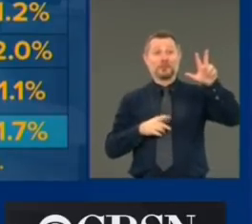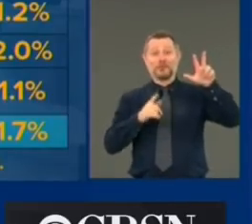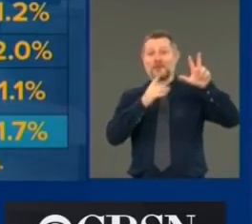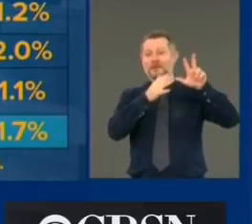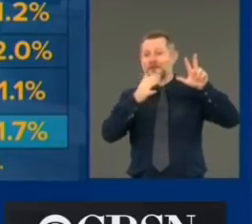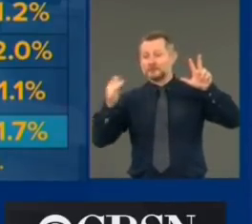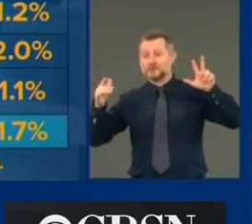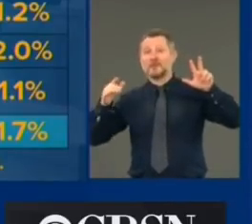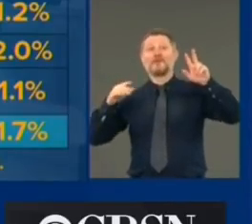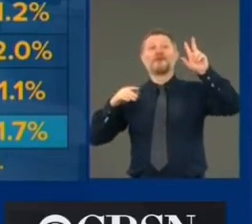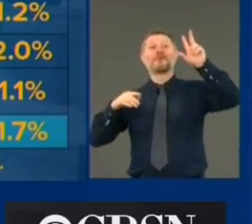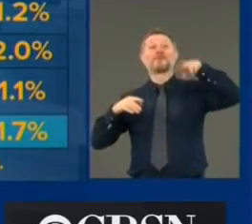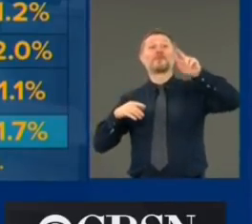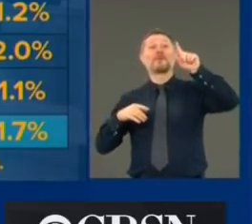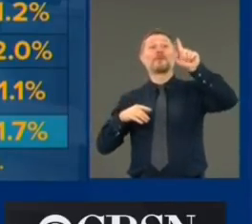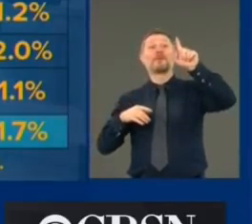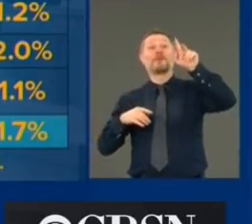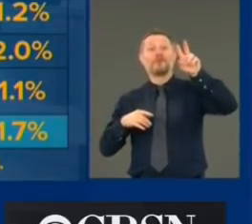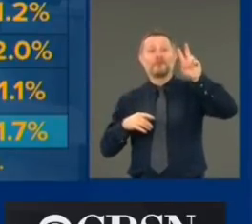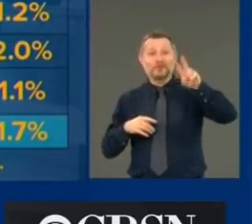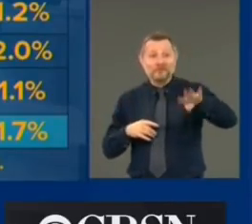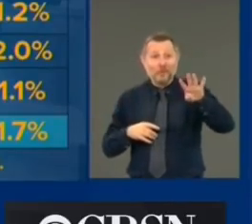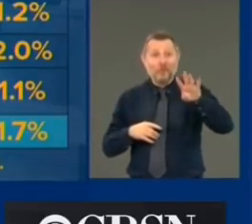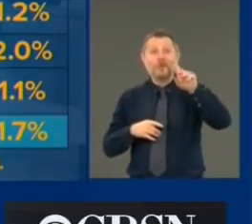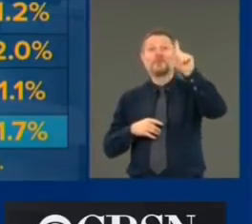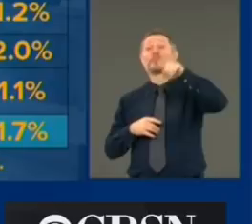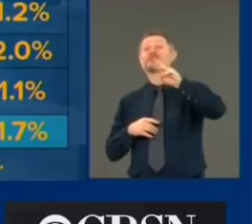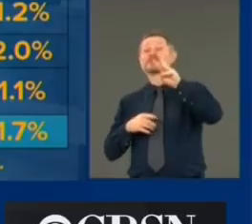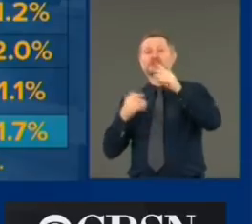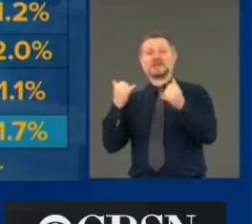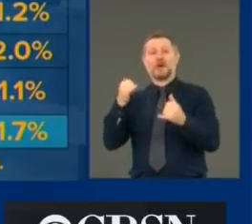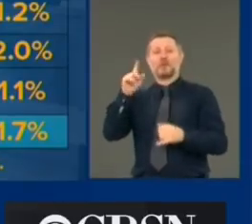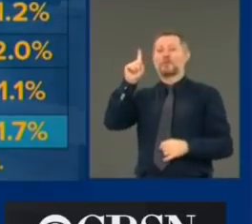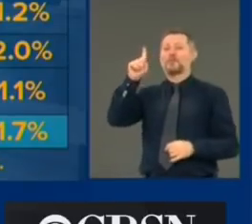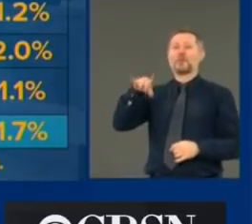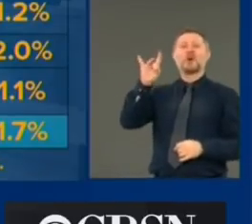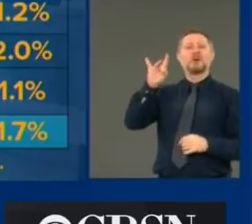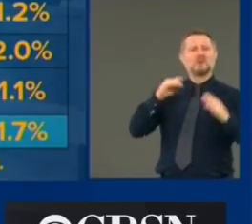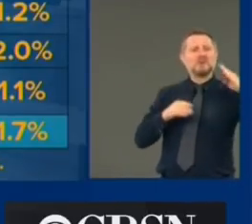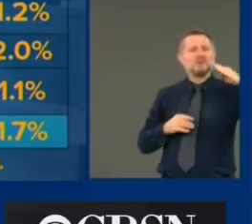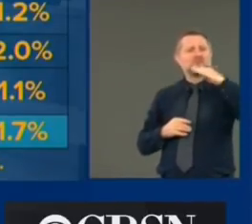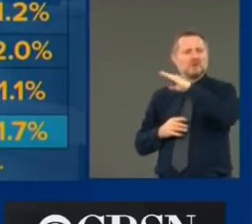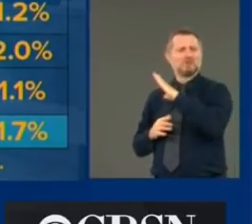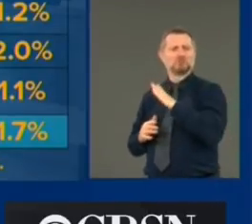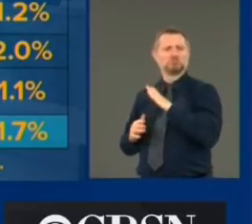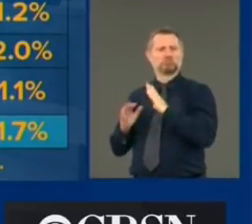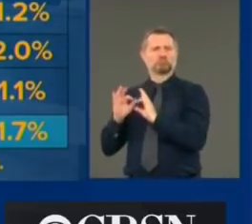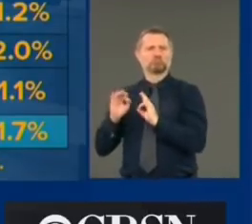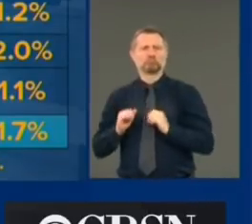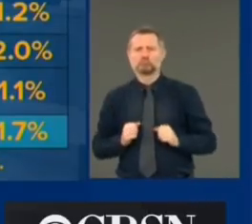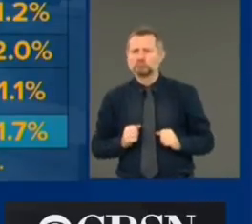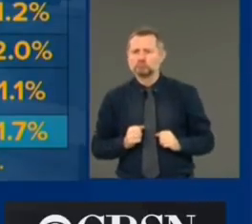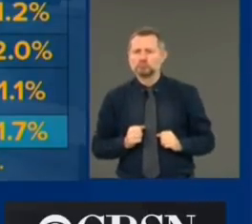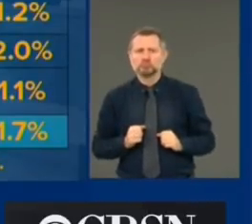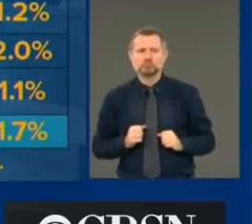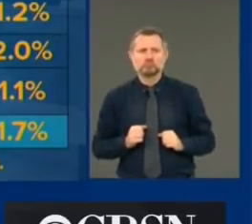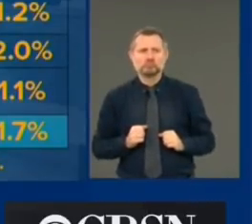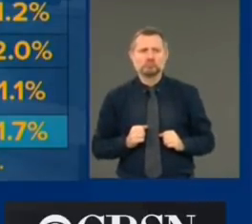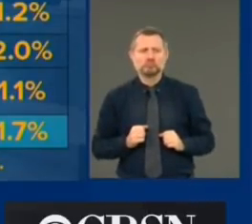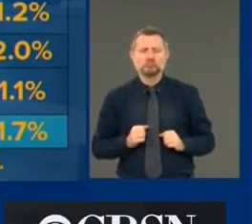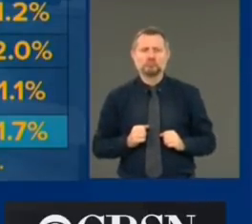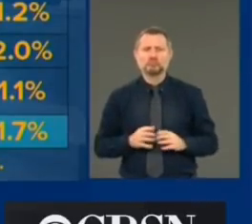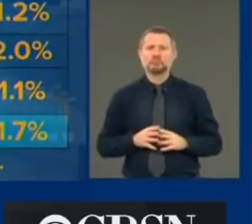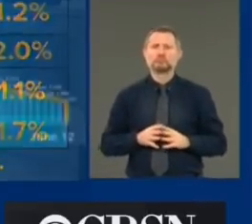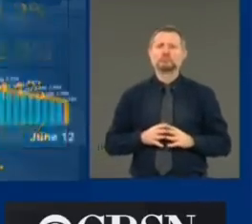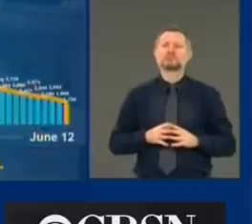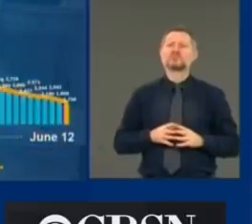2.4, 1.6, 1.8. Okay, up a little bit, down a little bit, but you see it's basically constant.